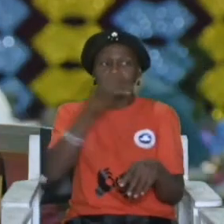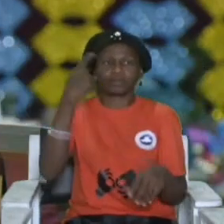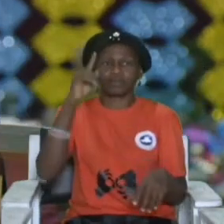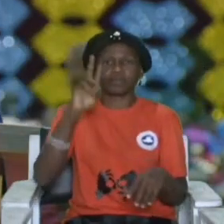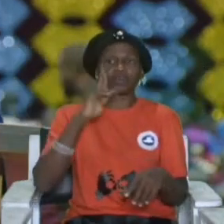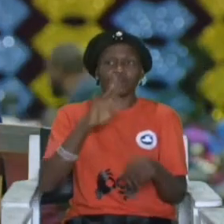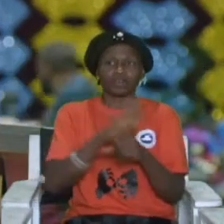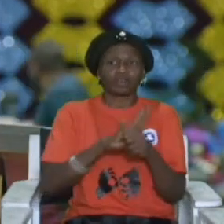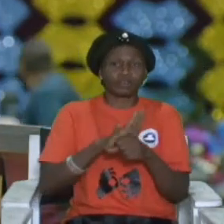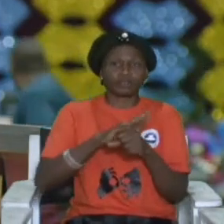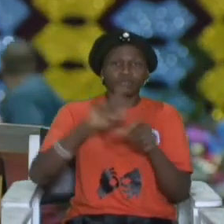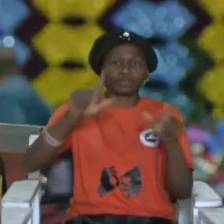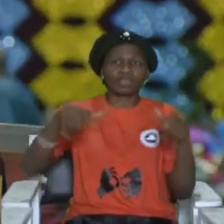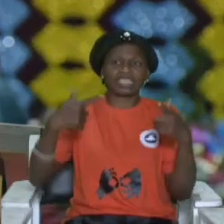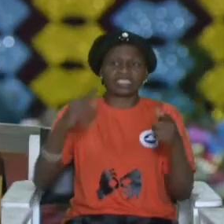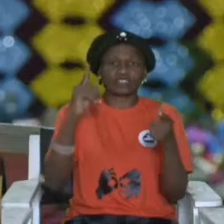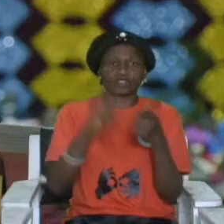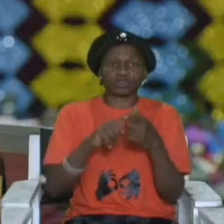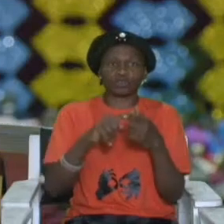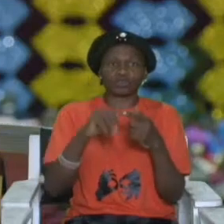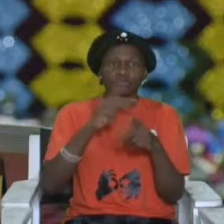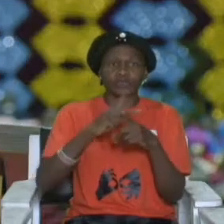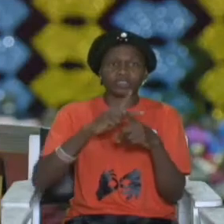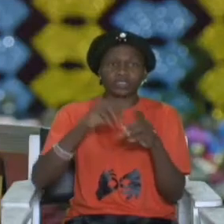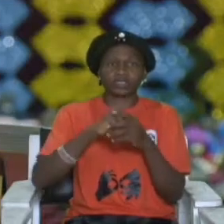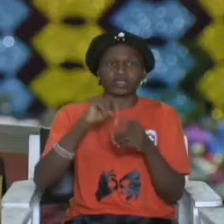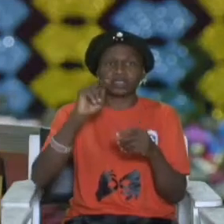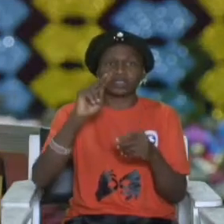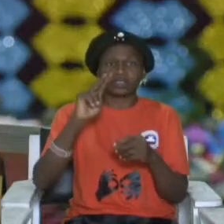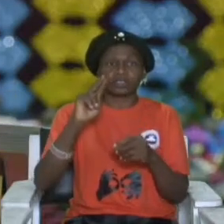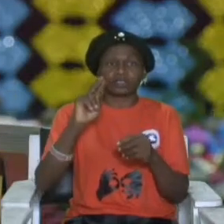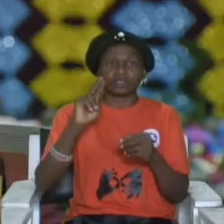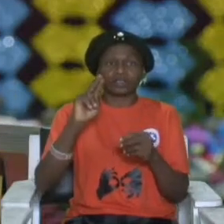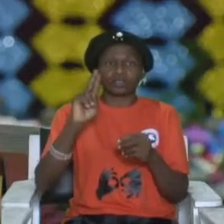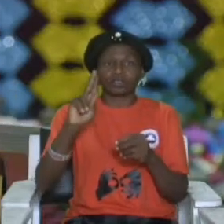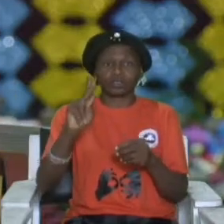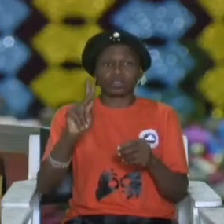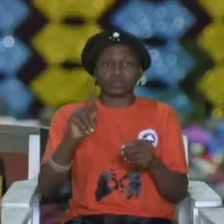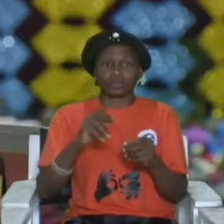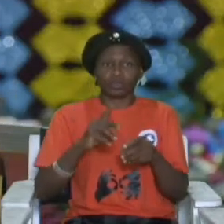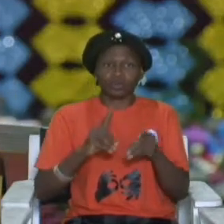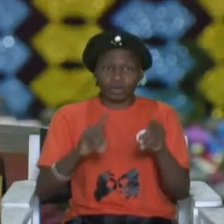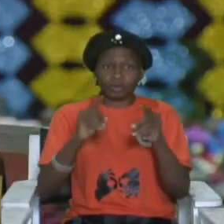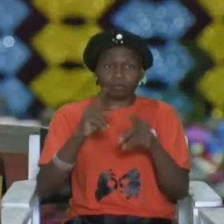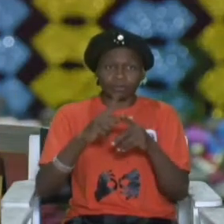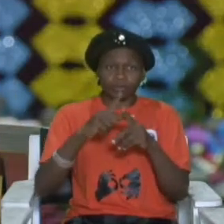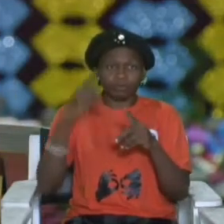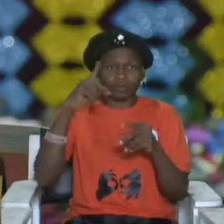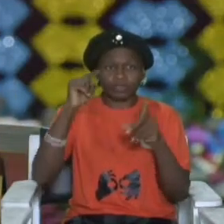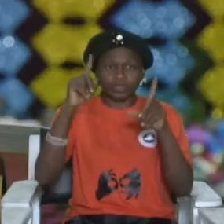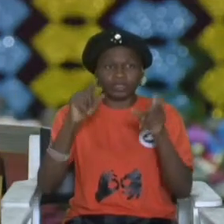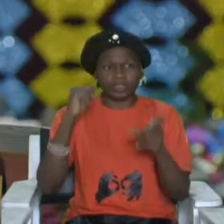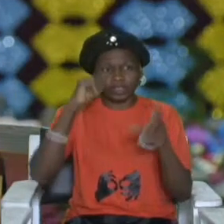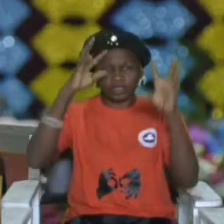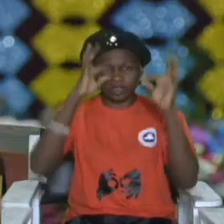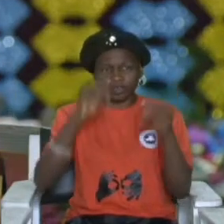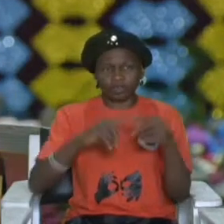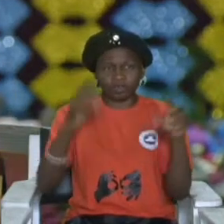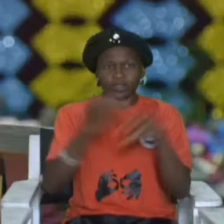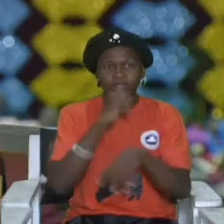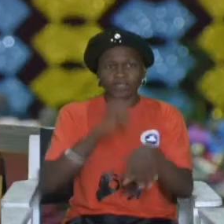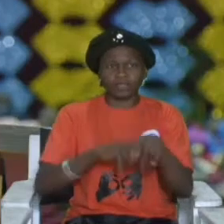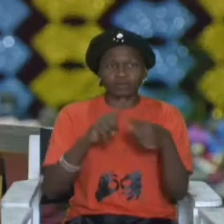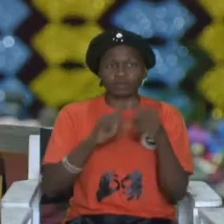full license to practice in the United Kingdom. Whilst practicing for the test, she decided to take time to